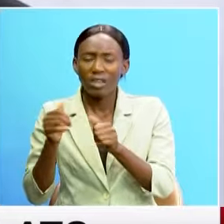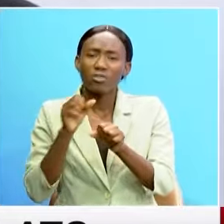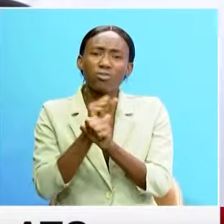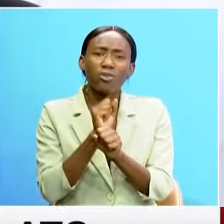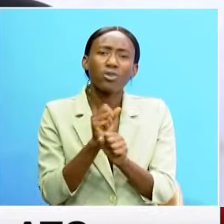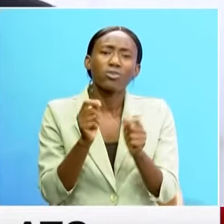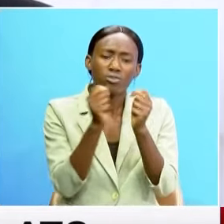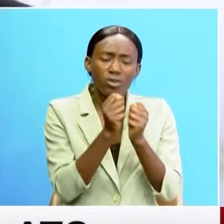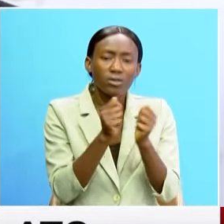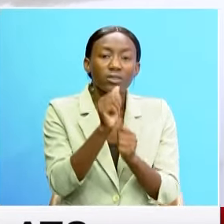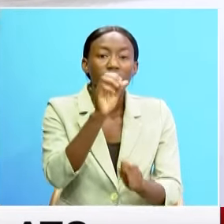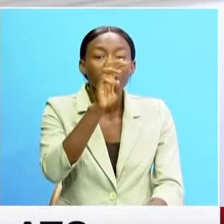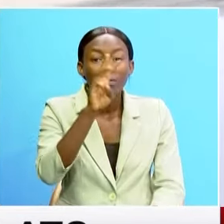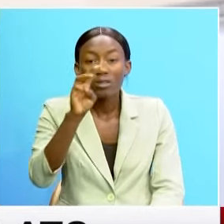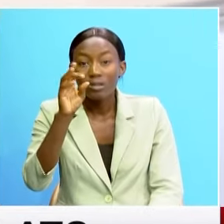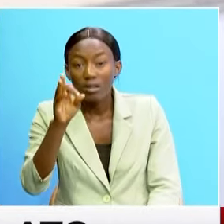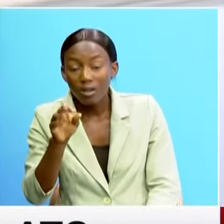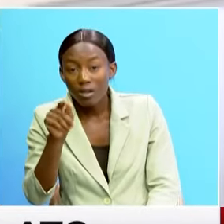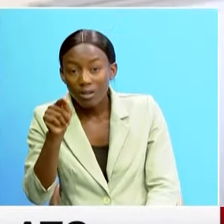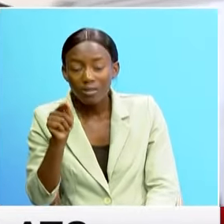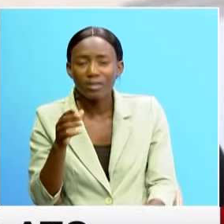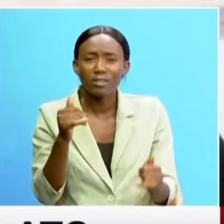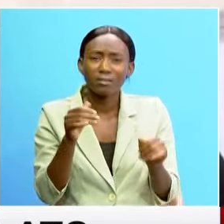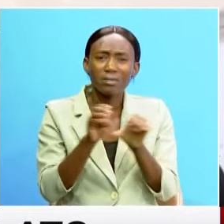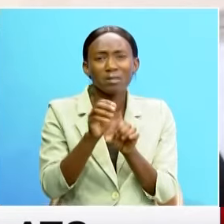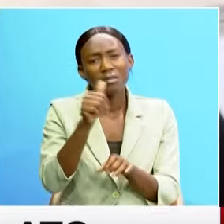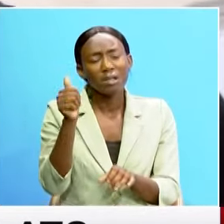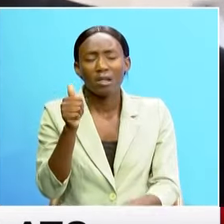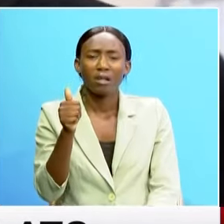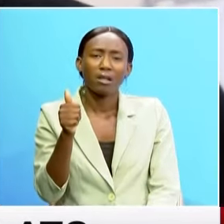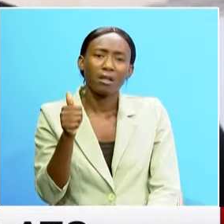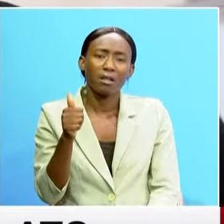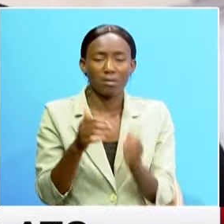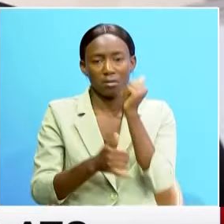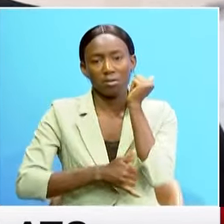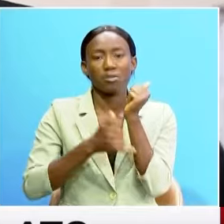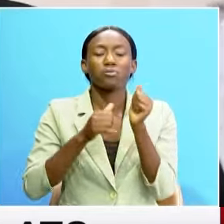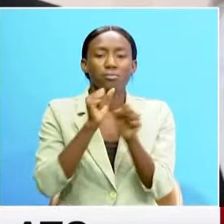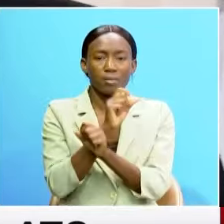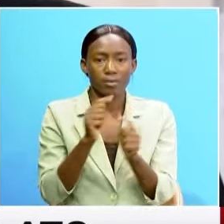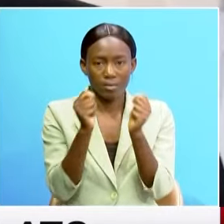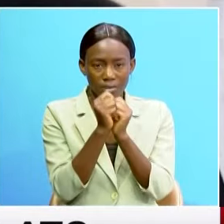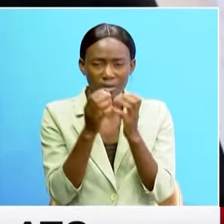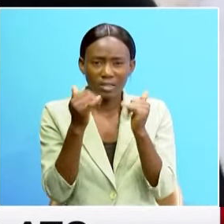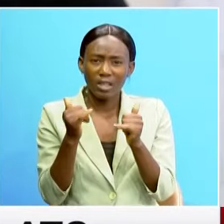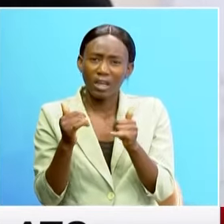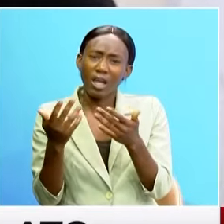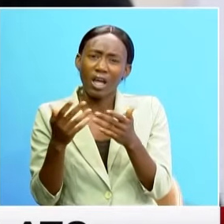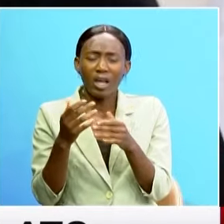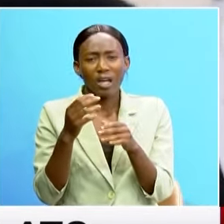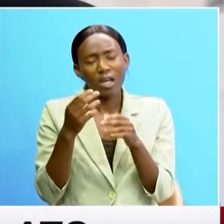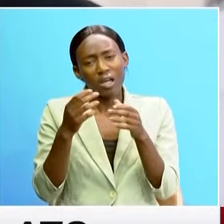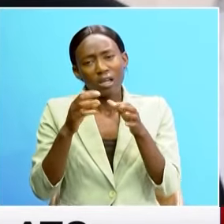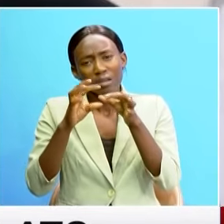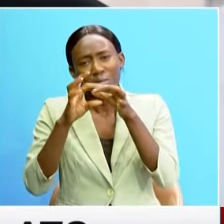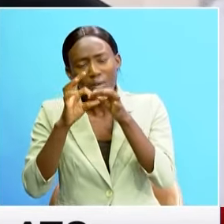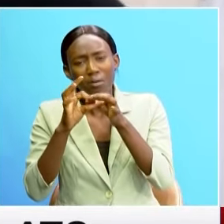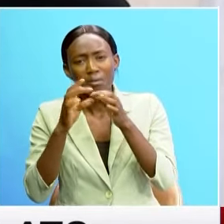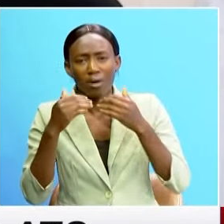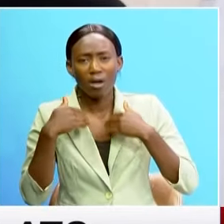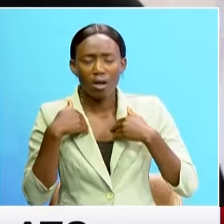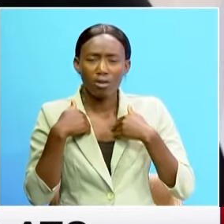WWF as well as the Netherlands Red Cross, where we have a unit which is called the 510.